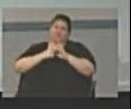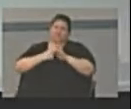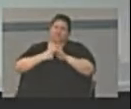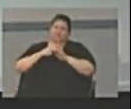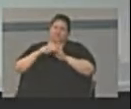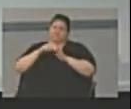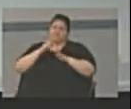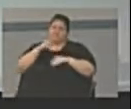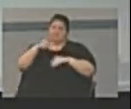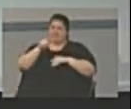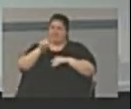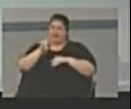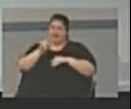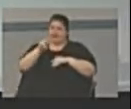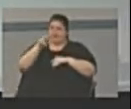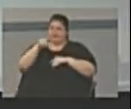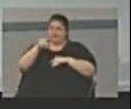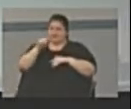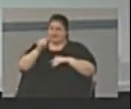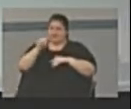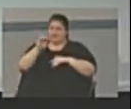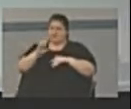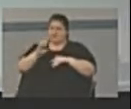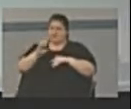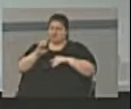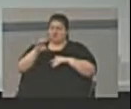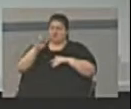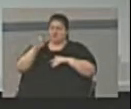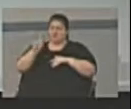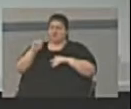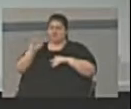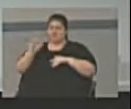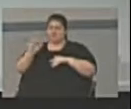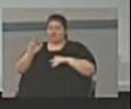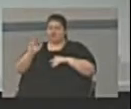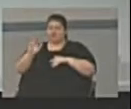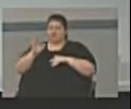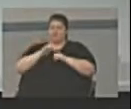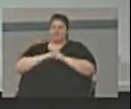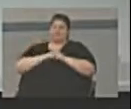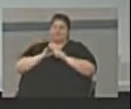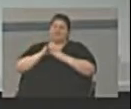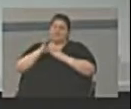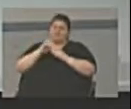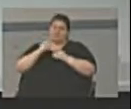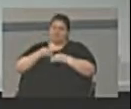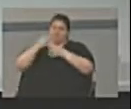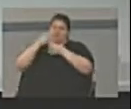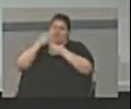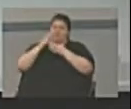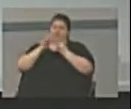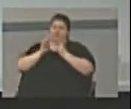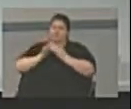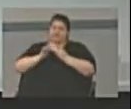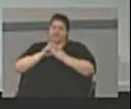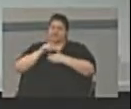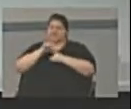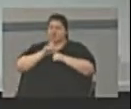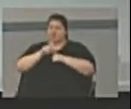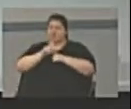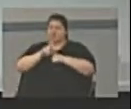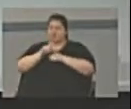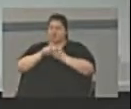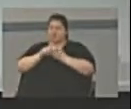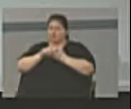2035. You put that into your browser, it'll bring up our Twitter page or bring up our website and our Facebook page. Our website